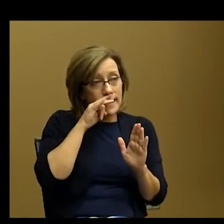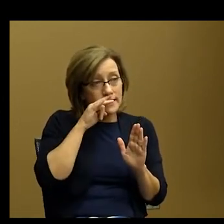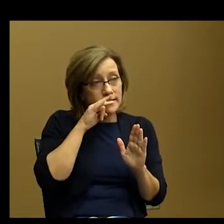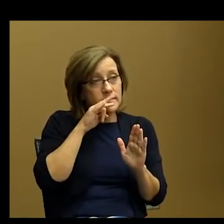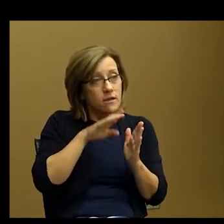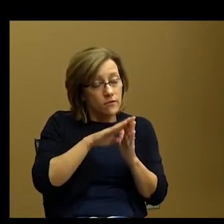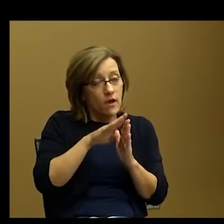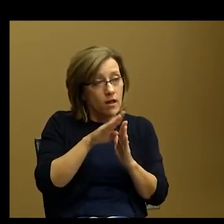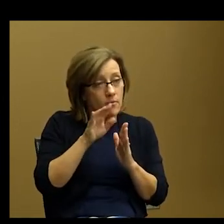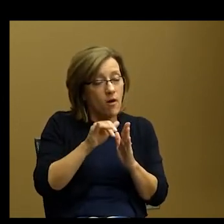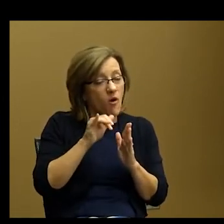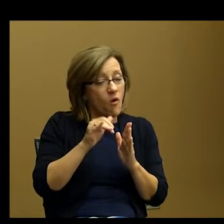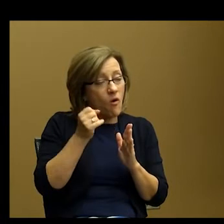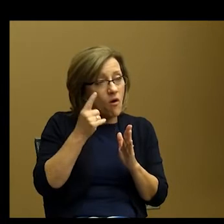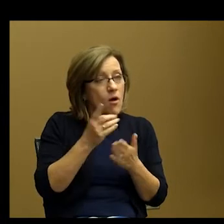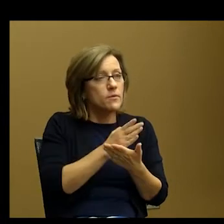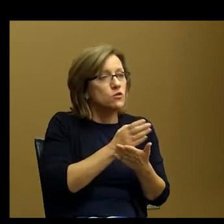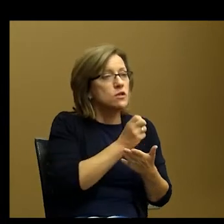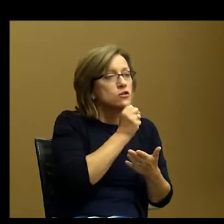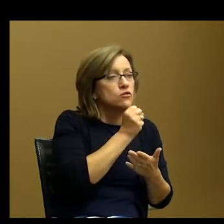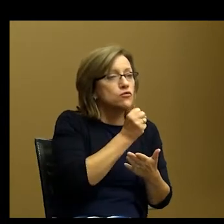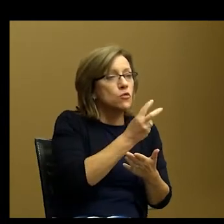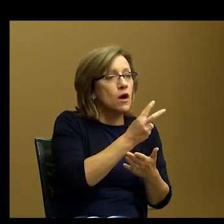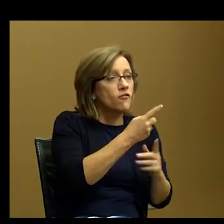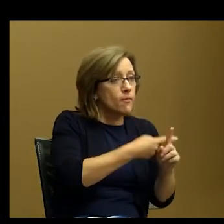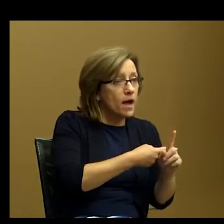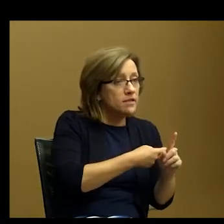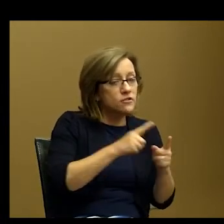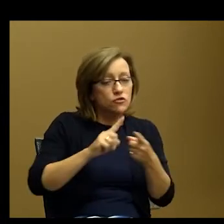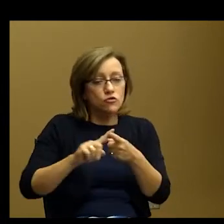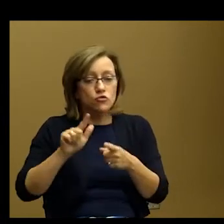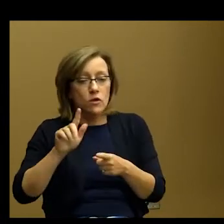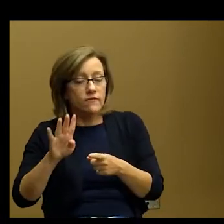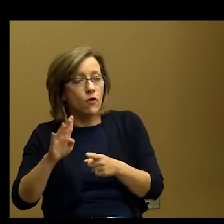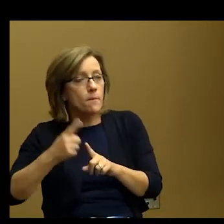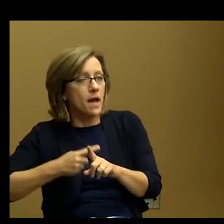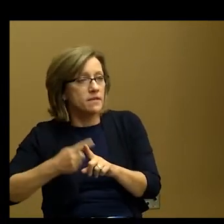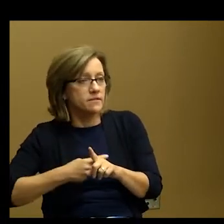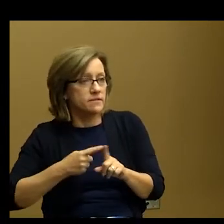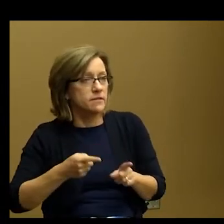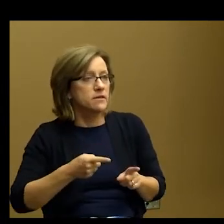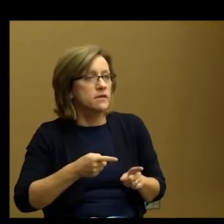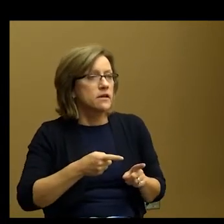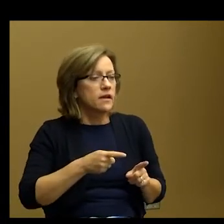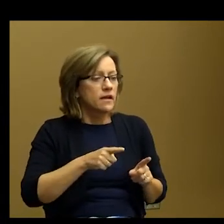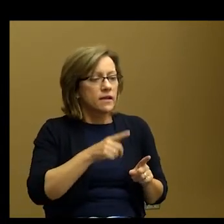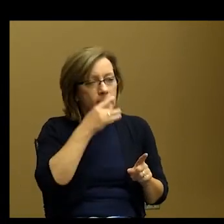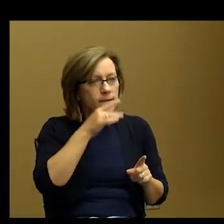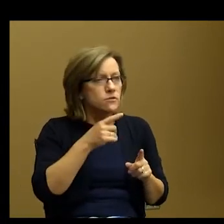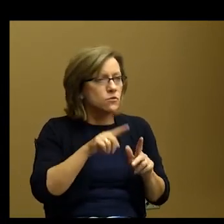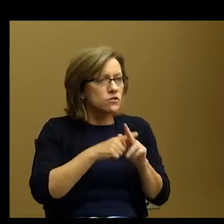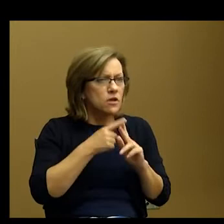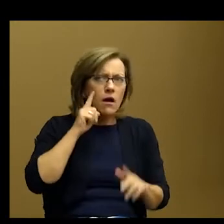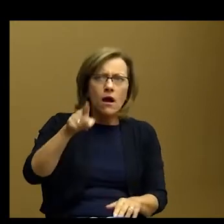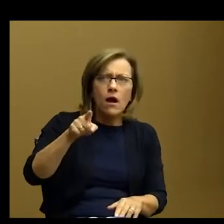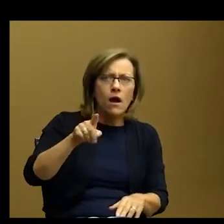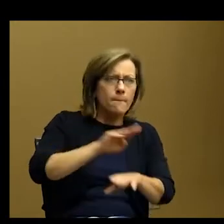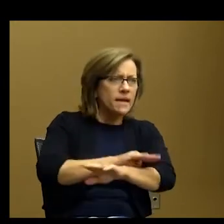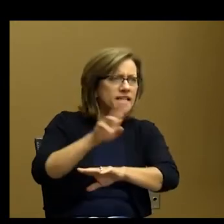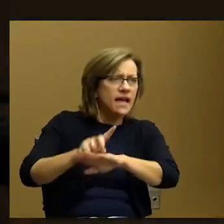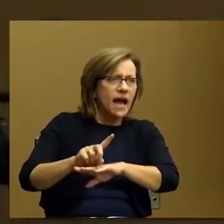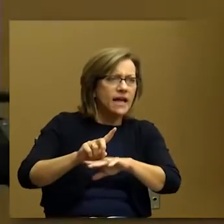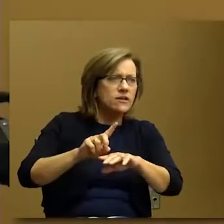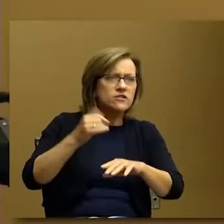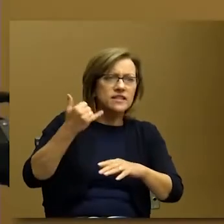12 months and 24 months. And that's where kids will start seeing the McDonald's logo